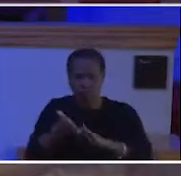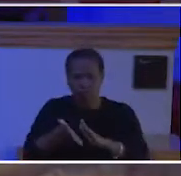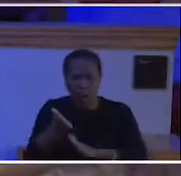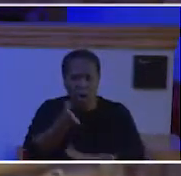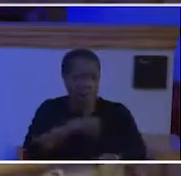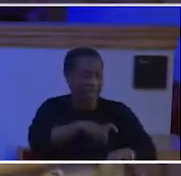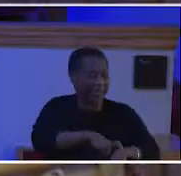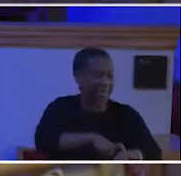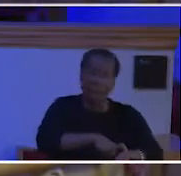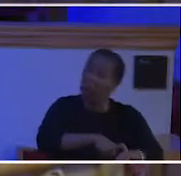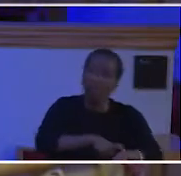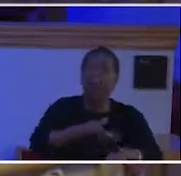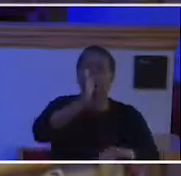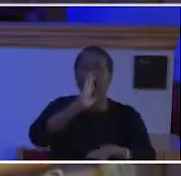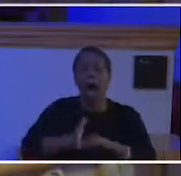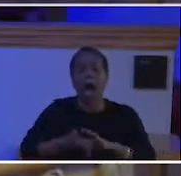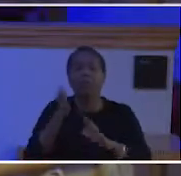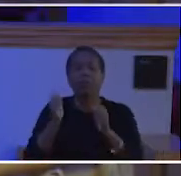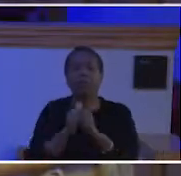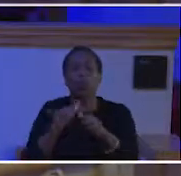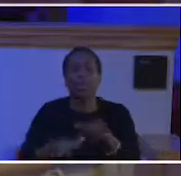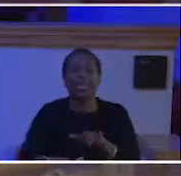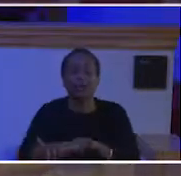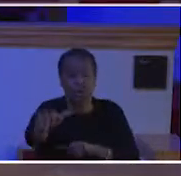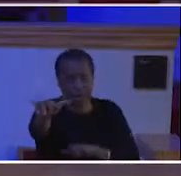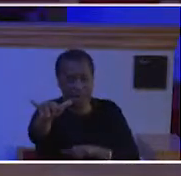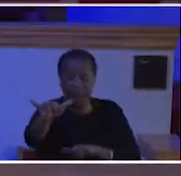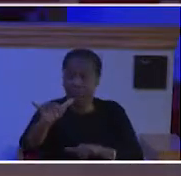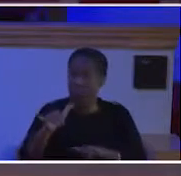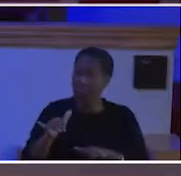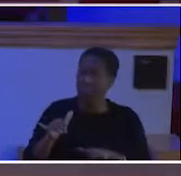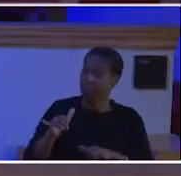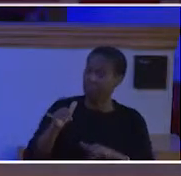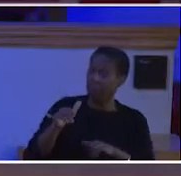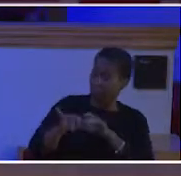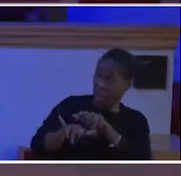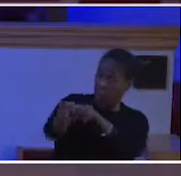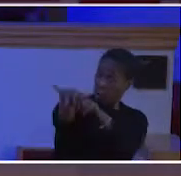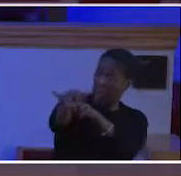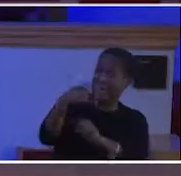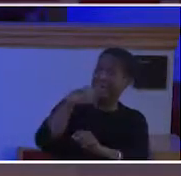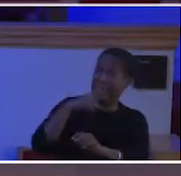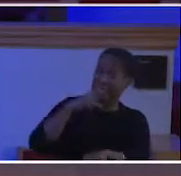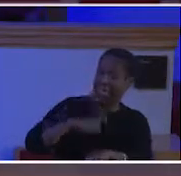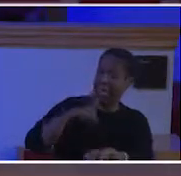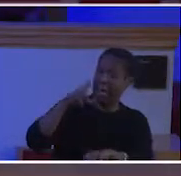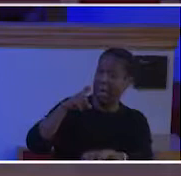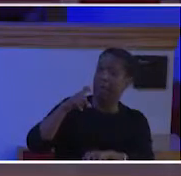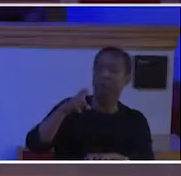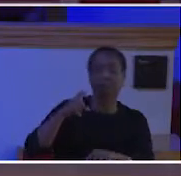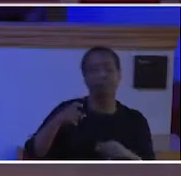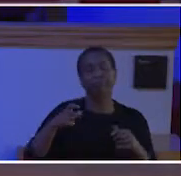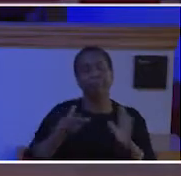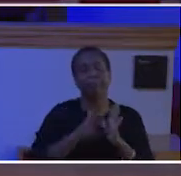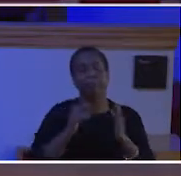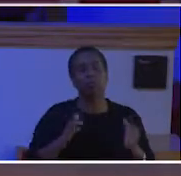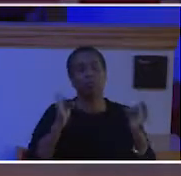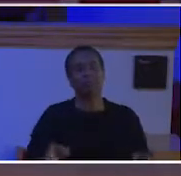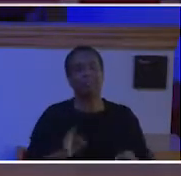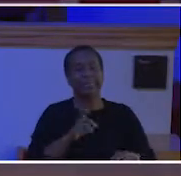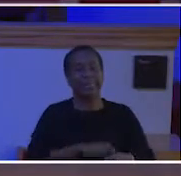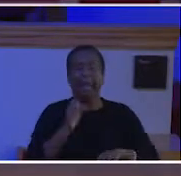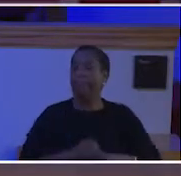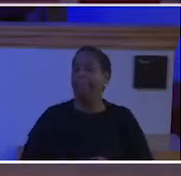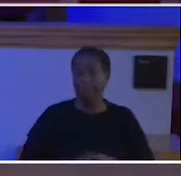by eternity. And when eternity says it's time, then it's time. And beloved,